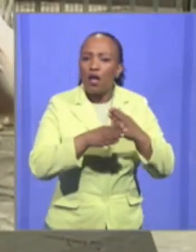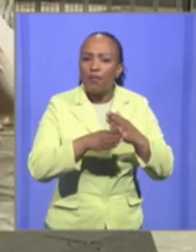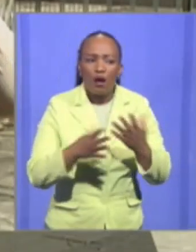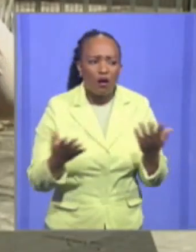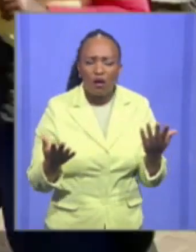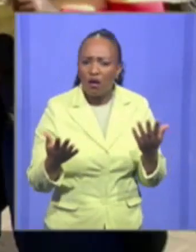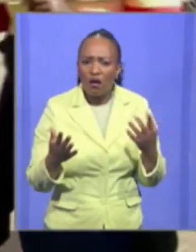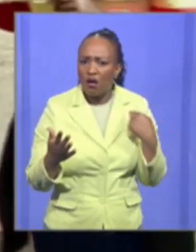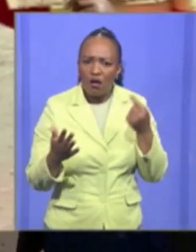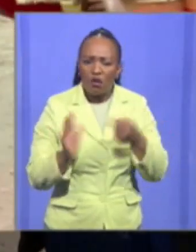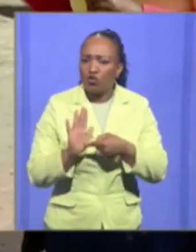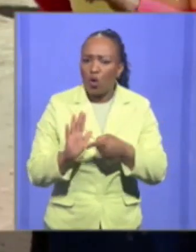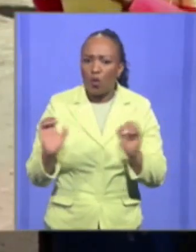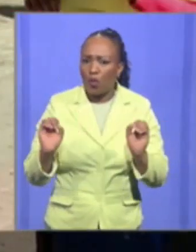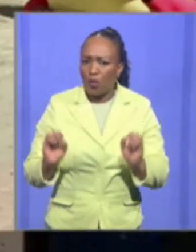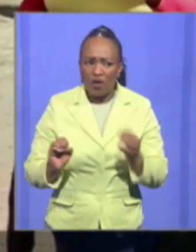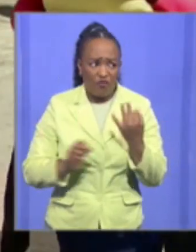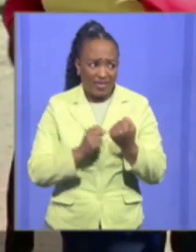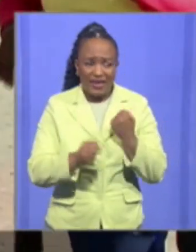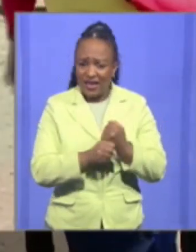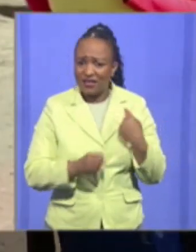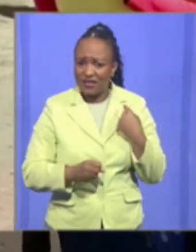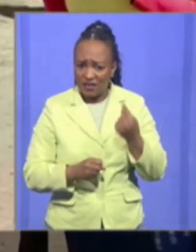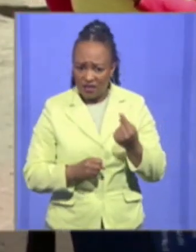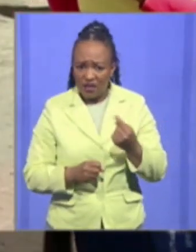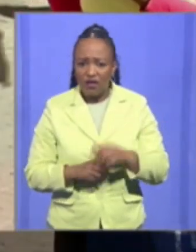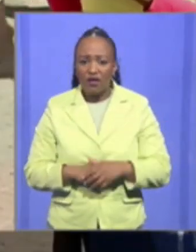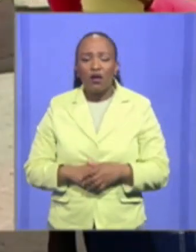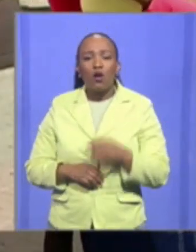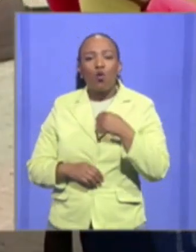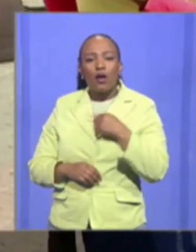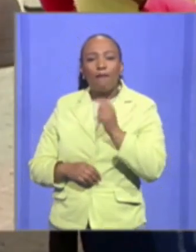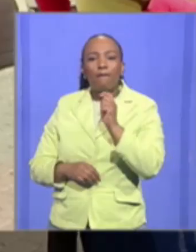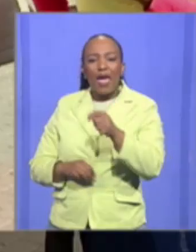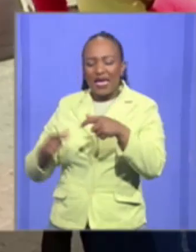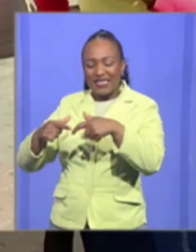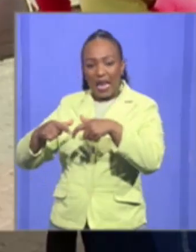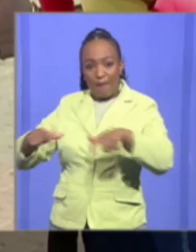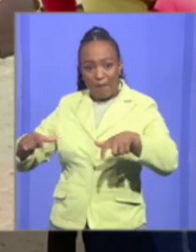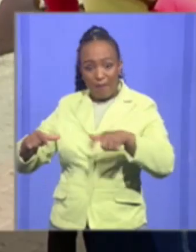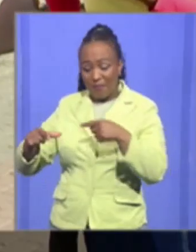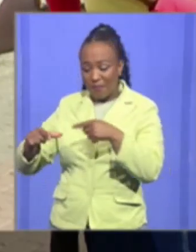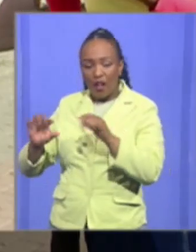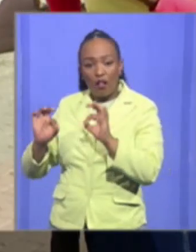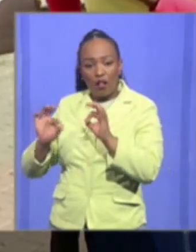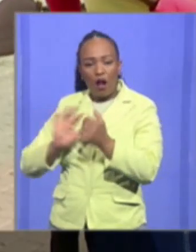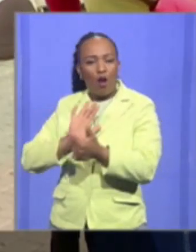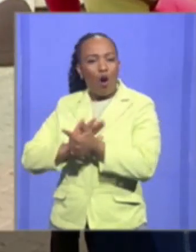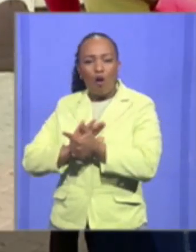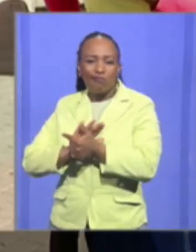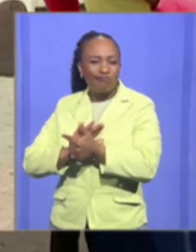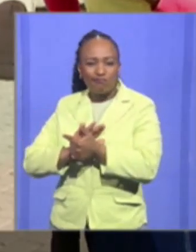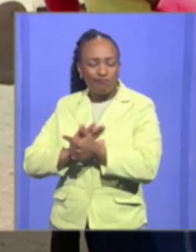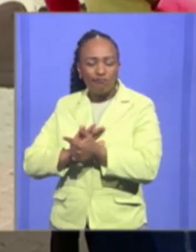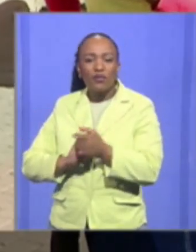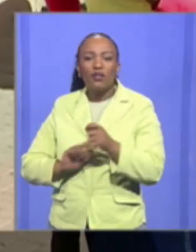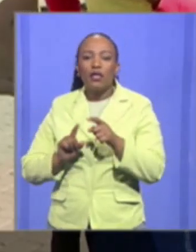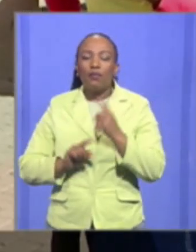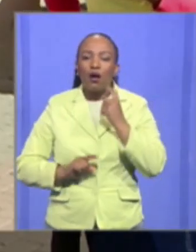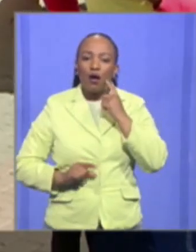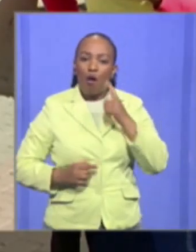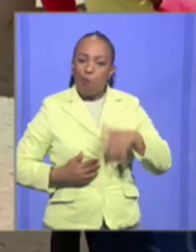than 3 years la ka hore ha rena di leave tse molaong ke a pele especially pregnancy ha